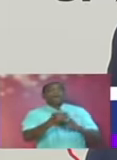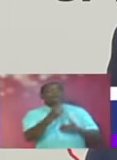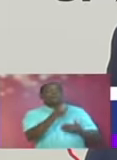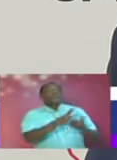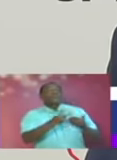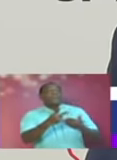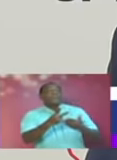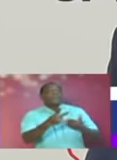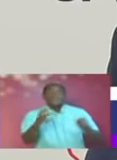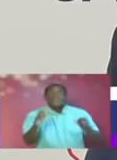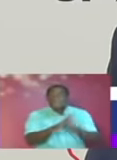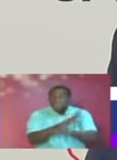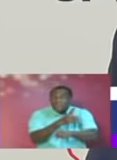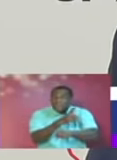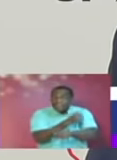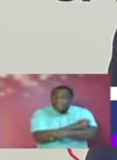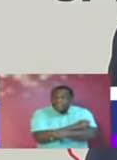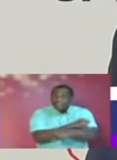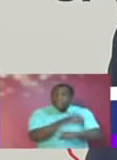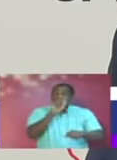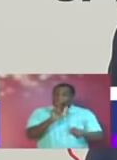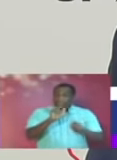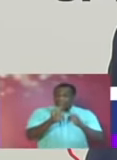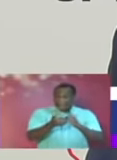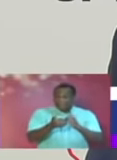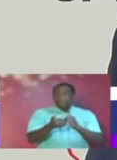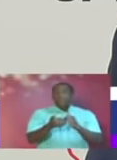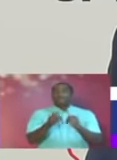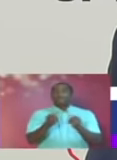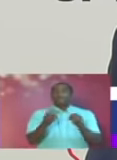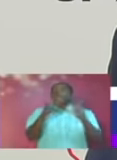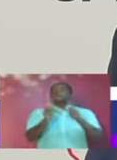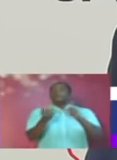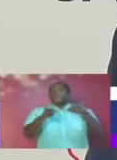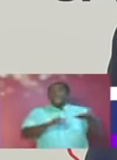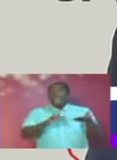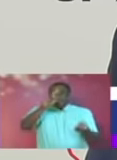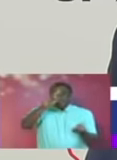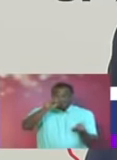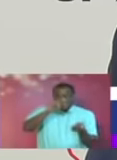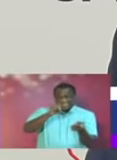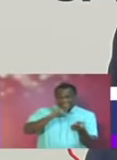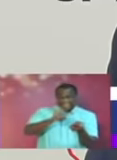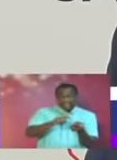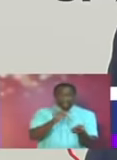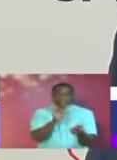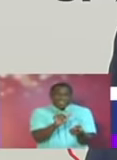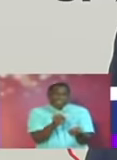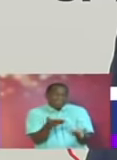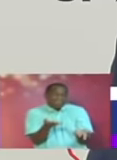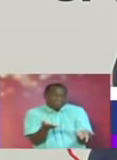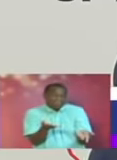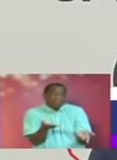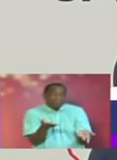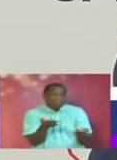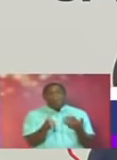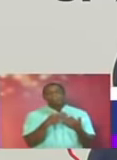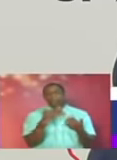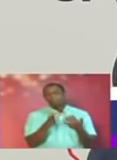mortality figures and our ICU and HDU figures. It is so easy. Just get